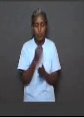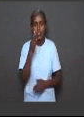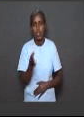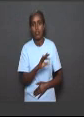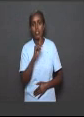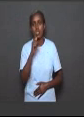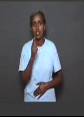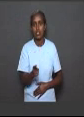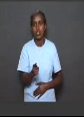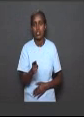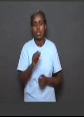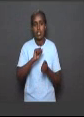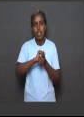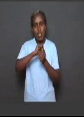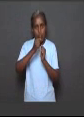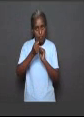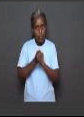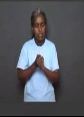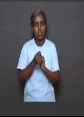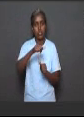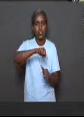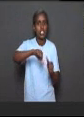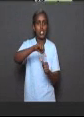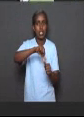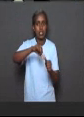g are inverses of each other.